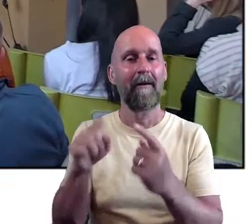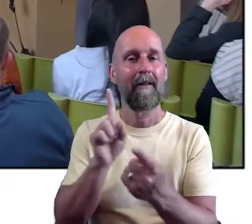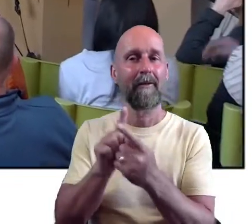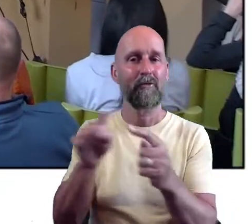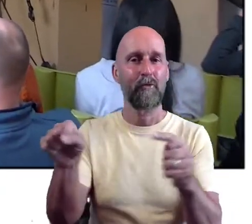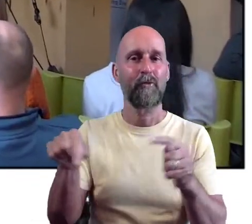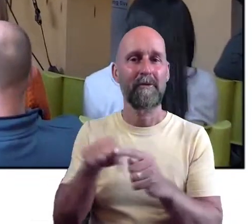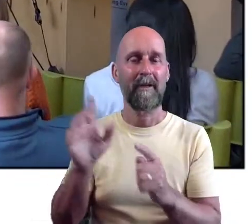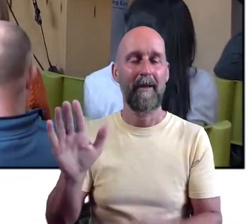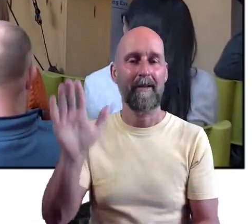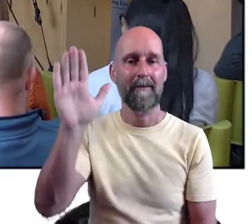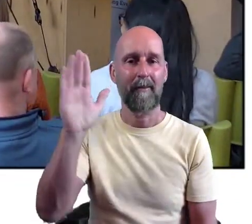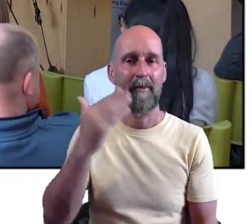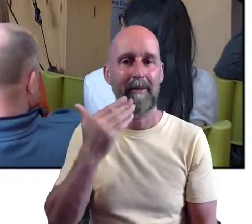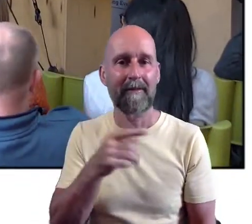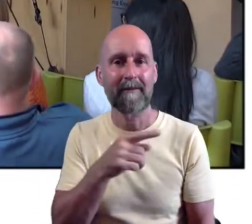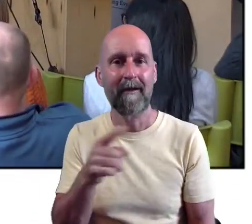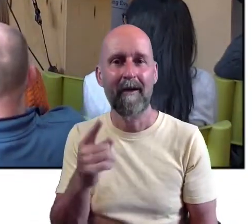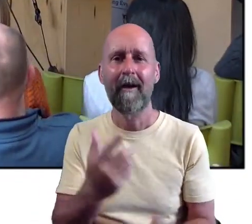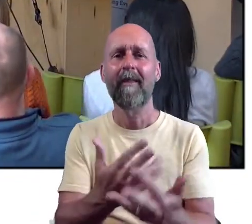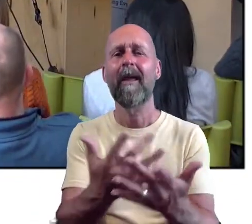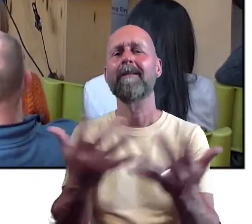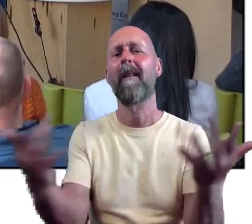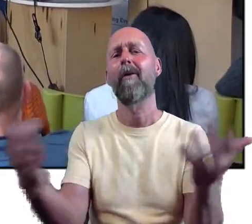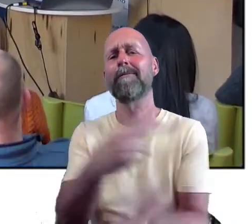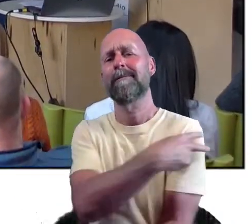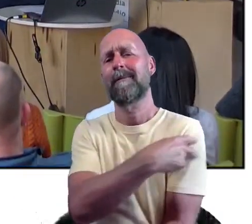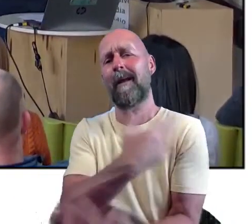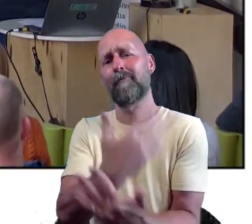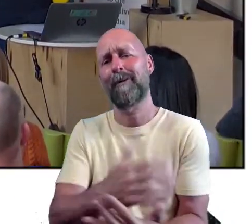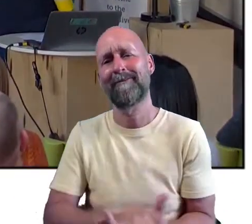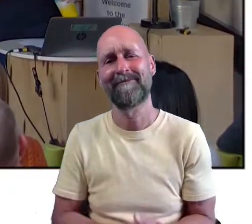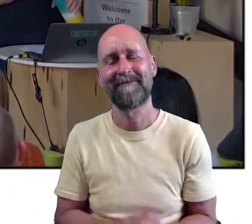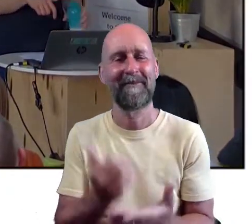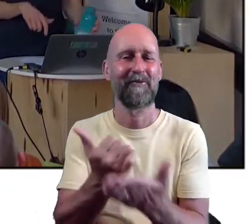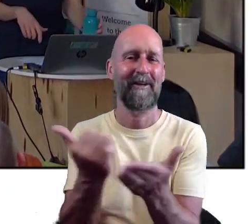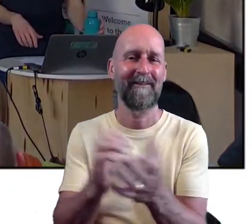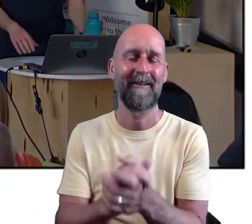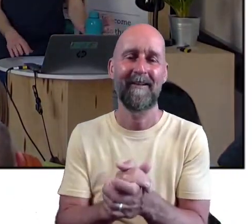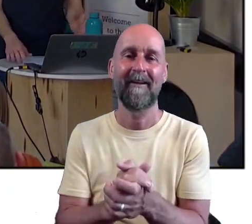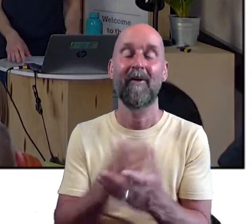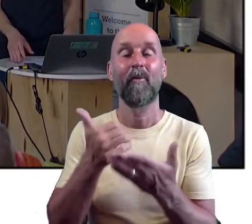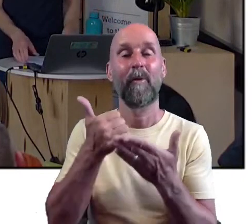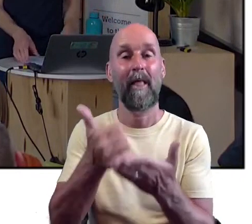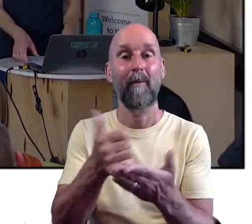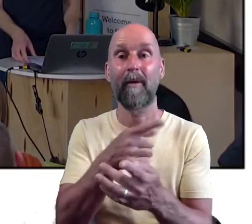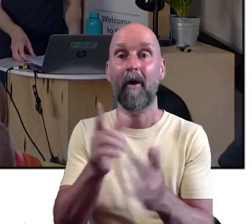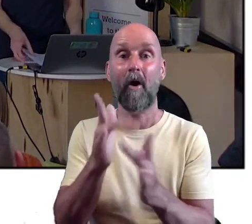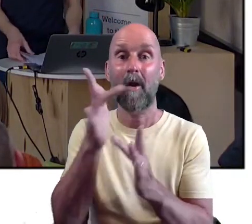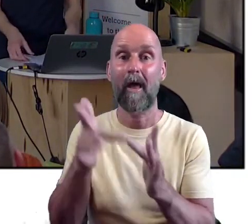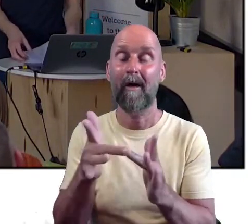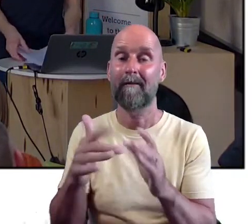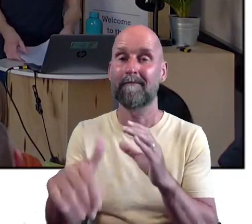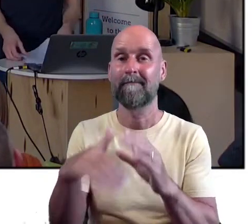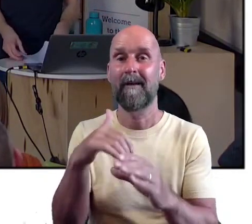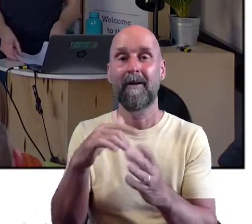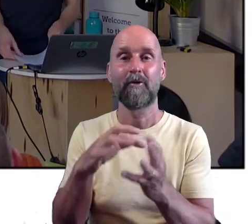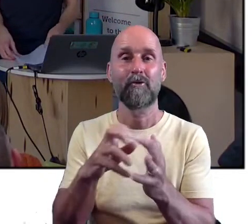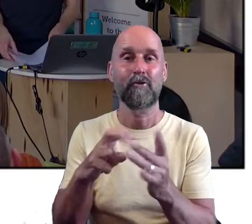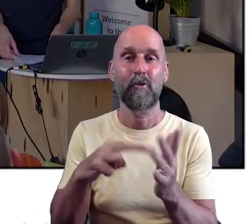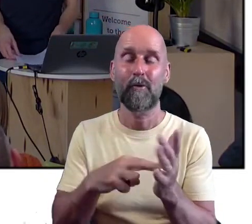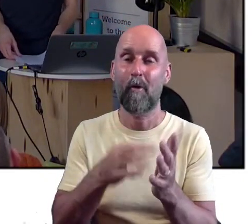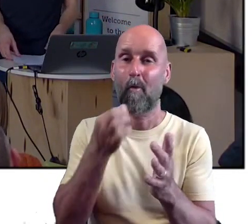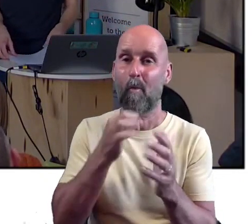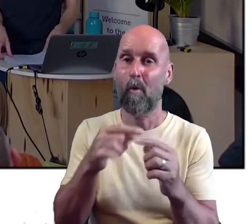in the air. There's loads of us here today. Great. We'll be happy to help. If you're online, drop us a line on studio@watershed.co.uk with